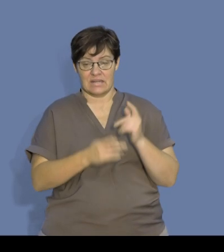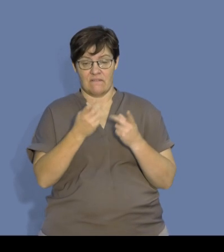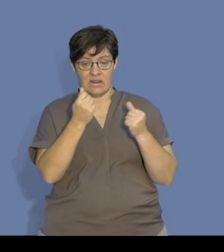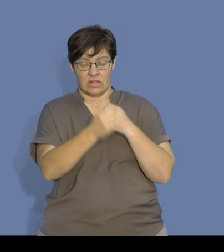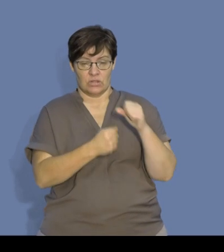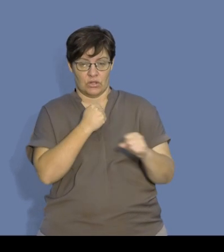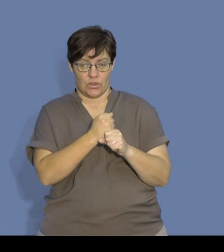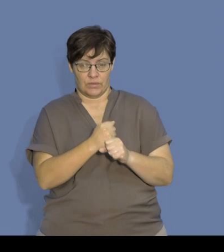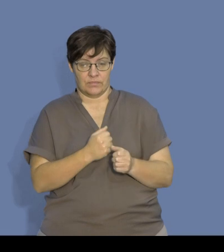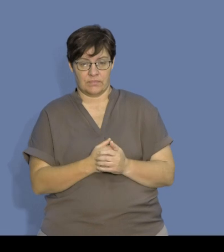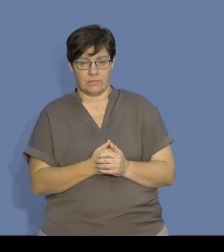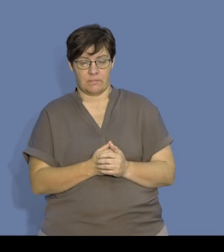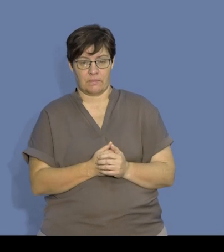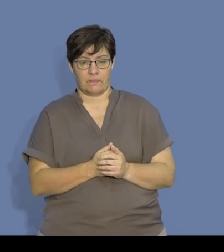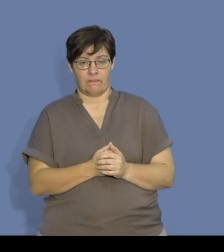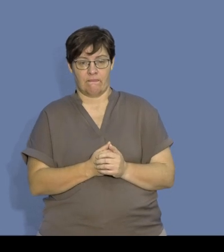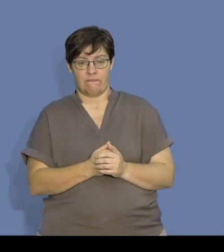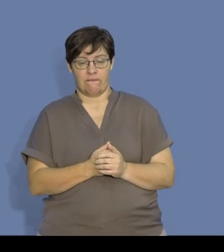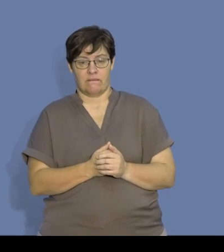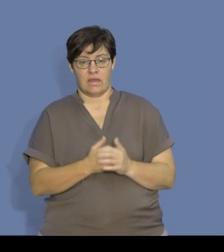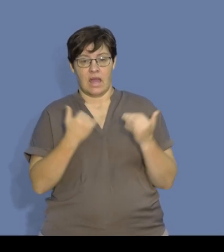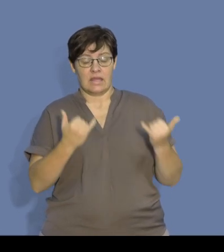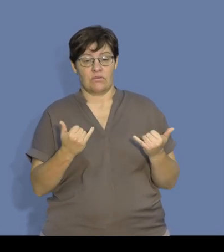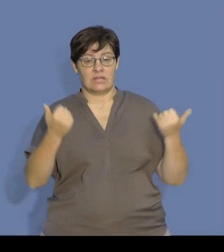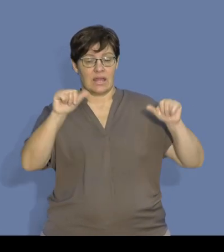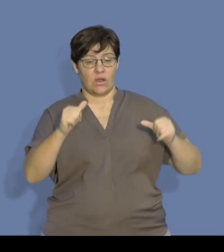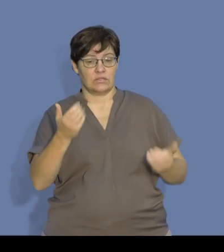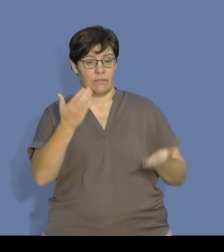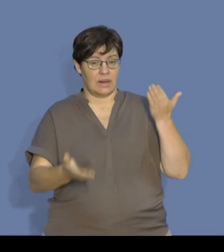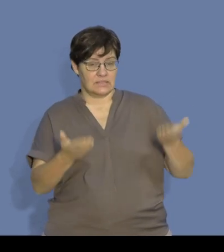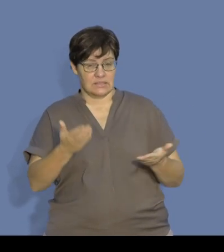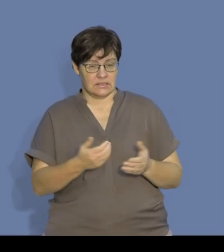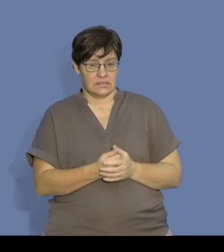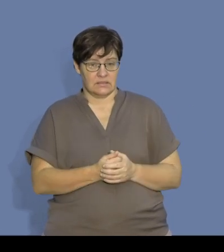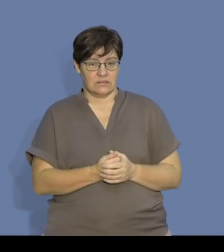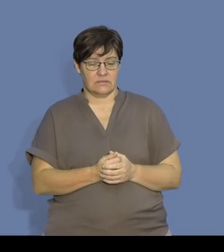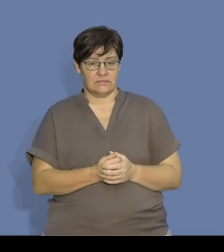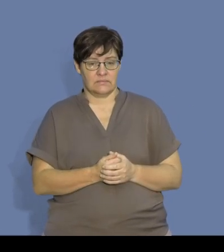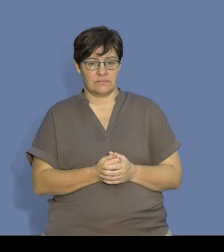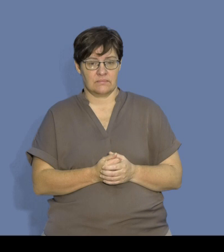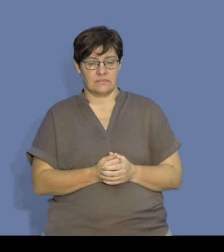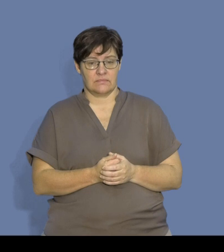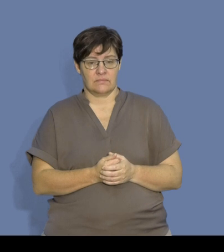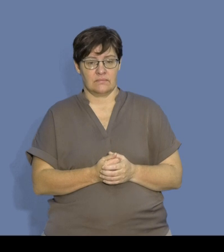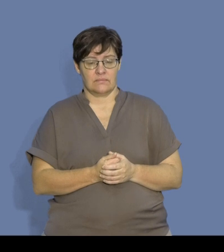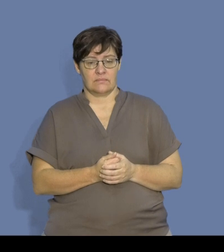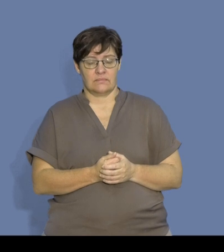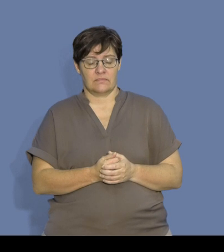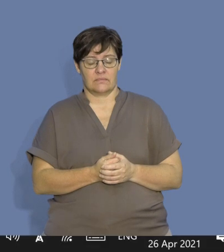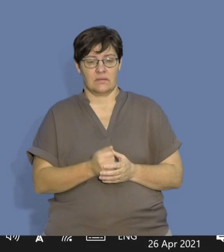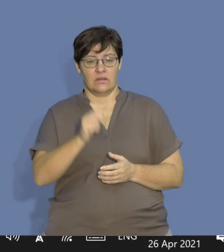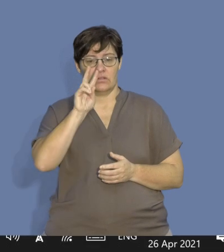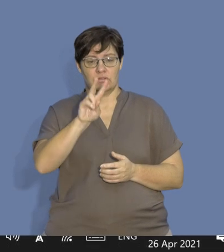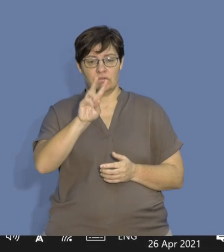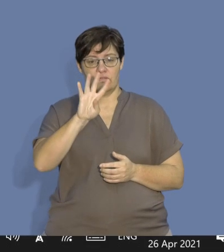4,500. And at the end of the financial year, his current account balance is an amount of, let's